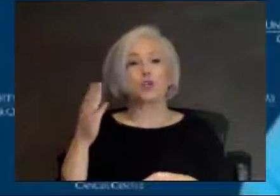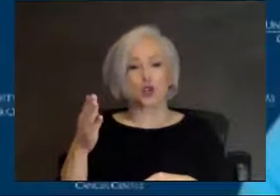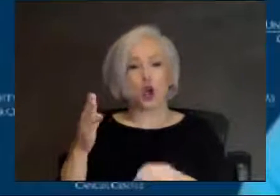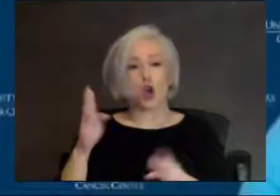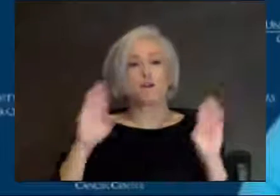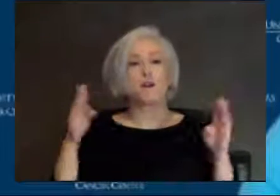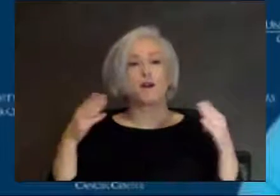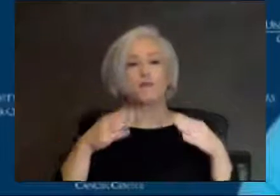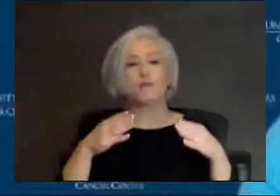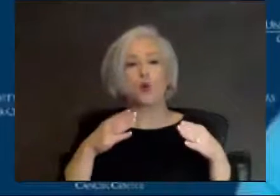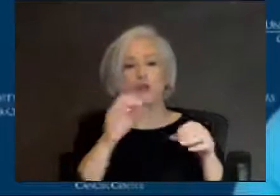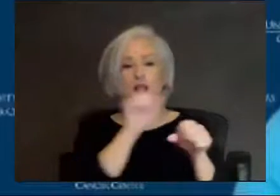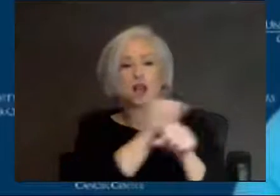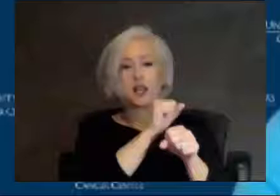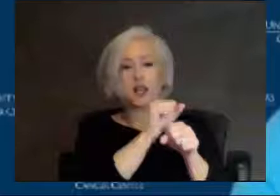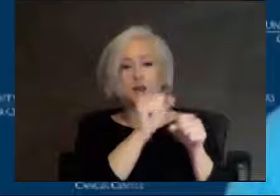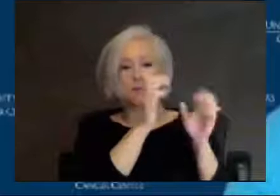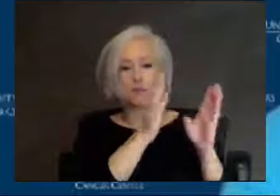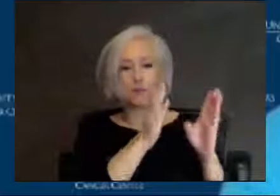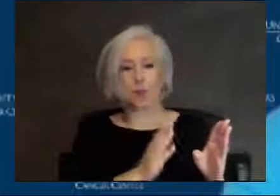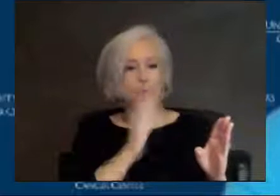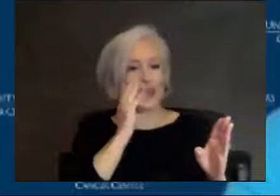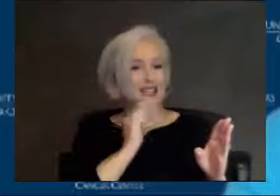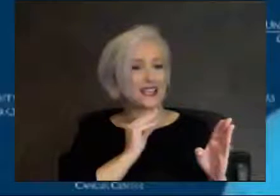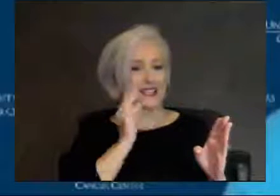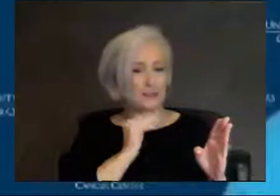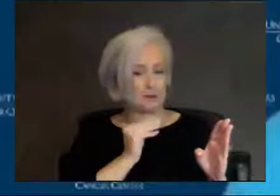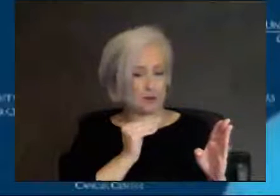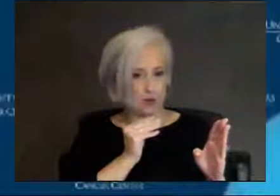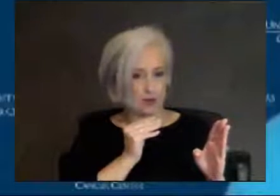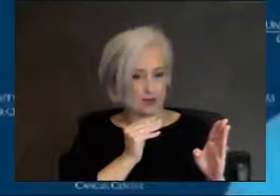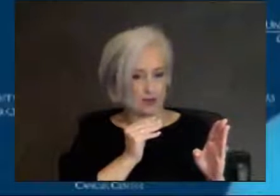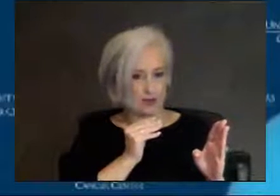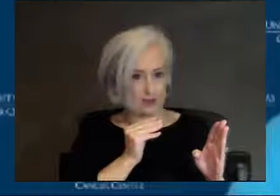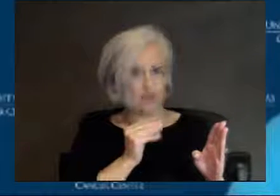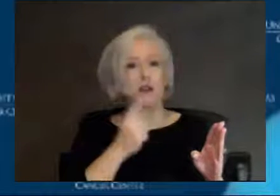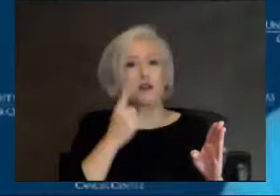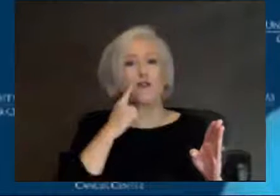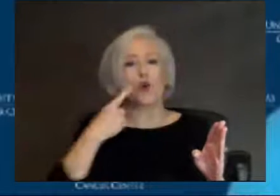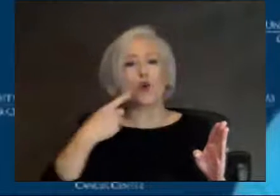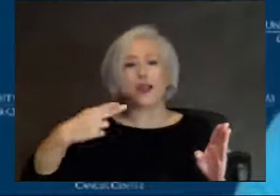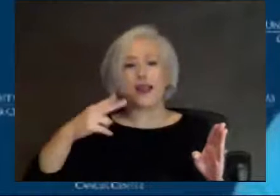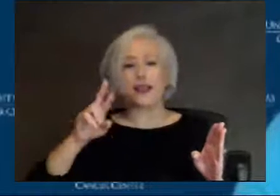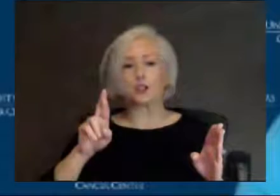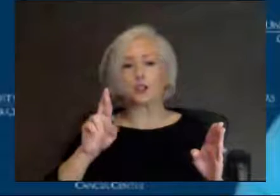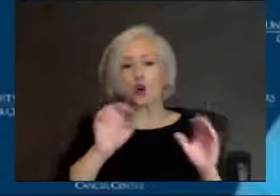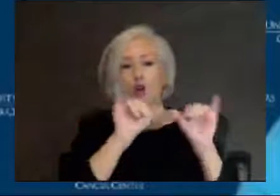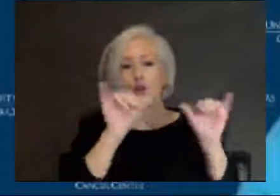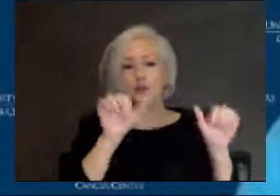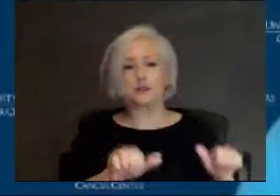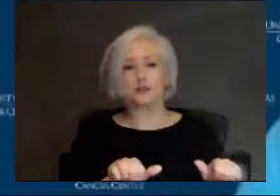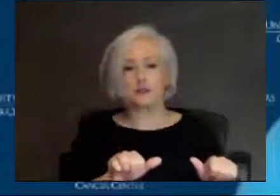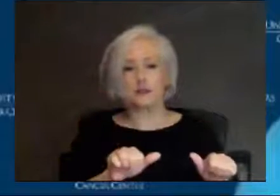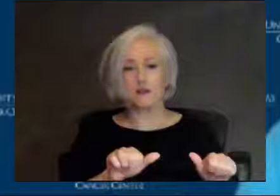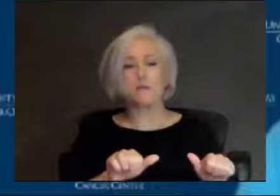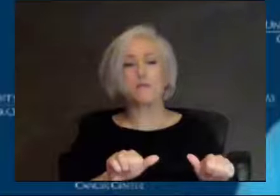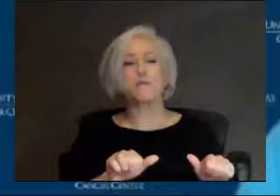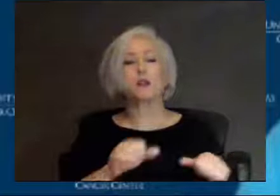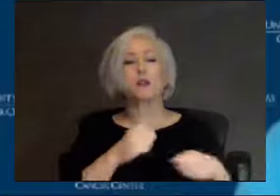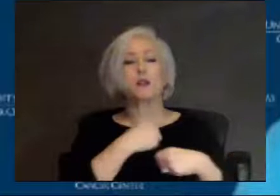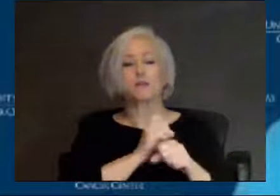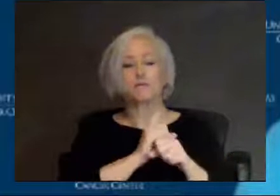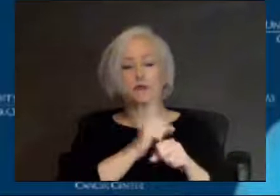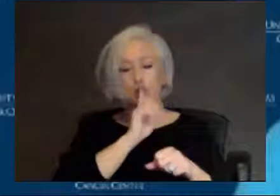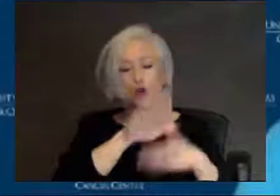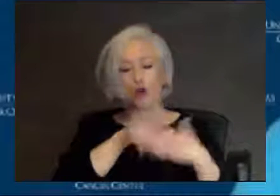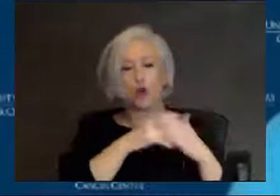the employee experience and in terms of human resources systems, making sure that all of those systems were